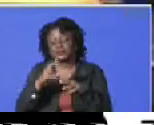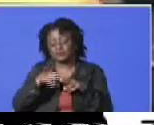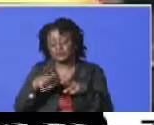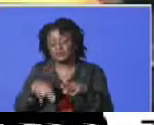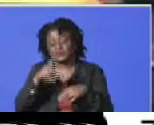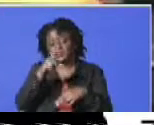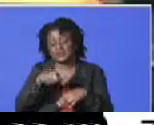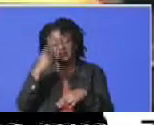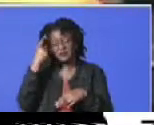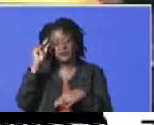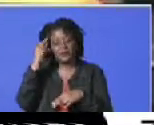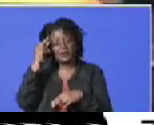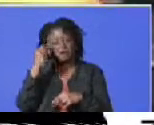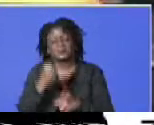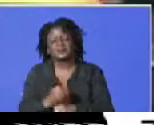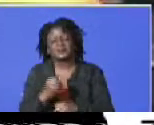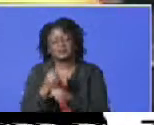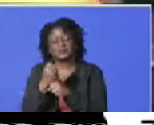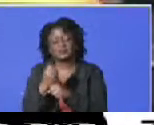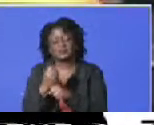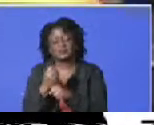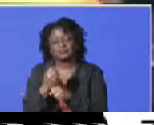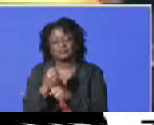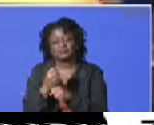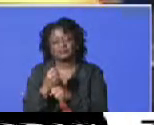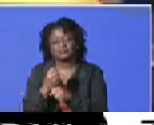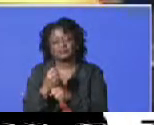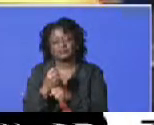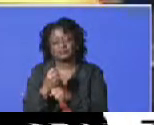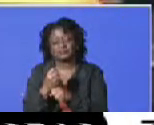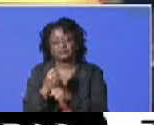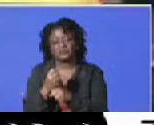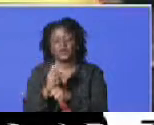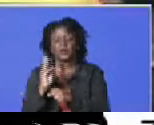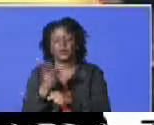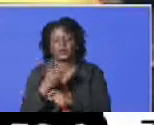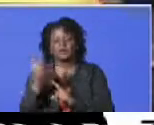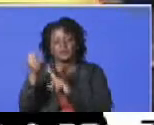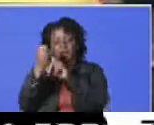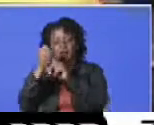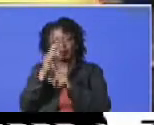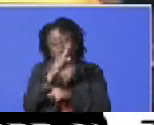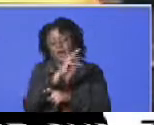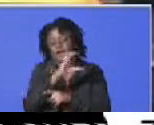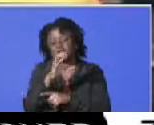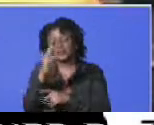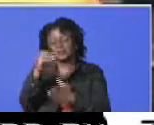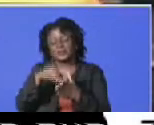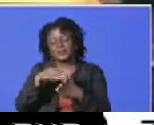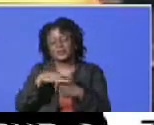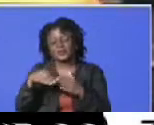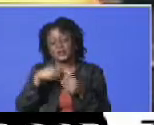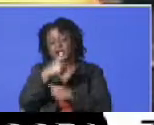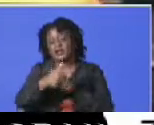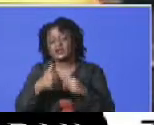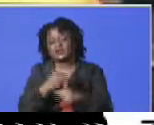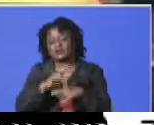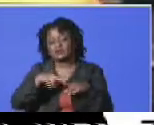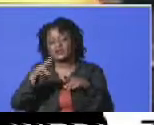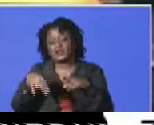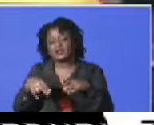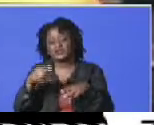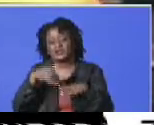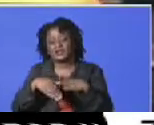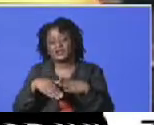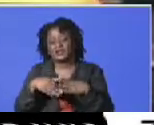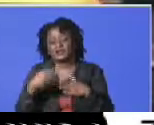basis. To this end, we have targeted a $100 million annual reduction in